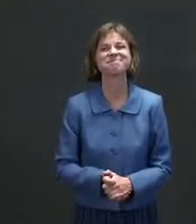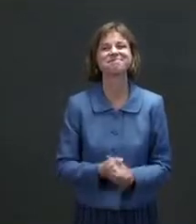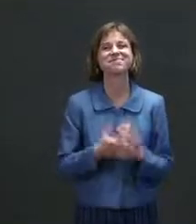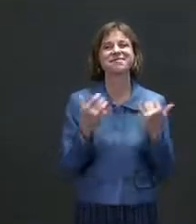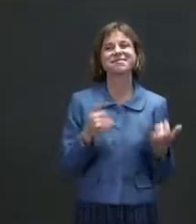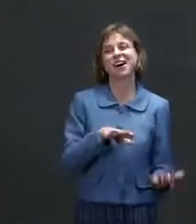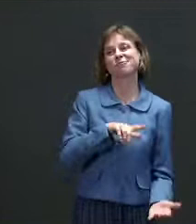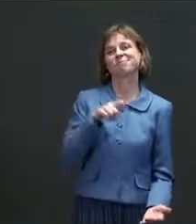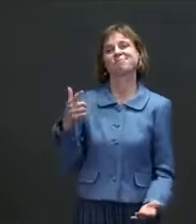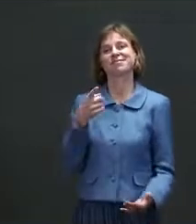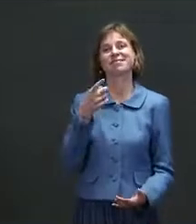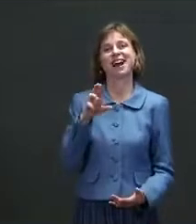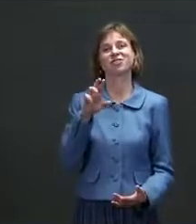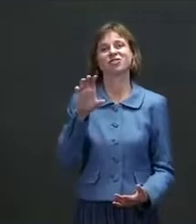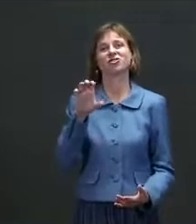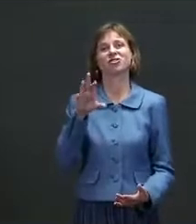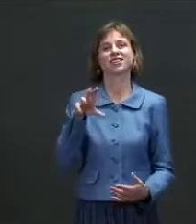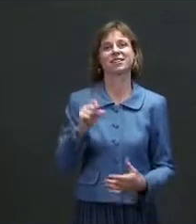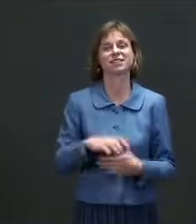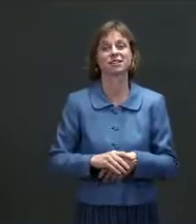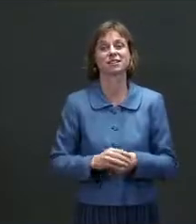Chris. Okay.